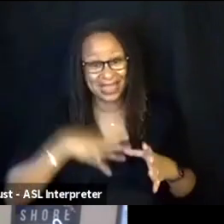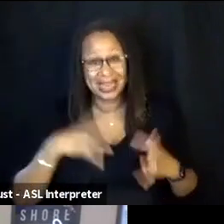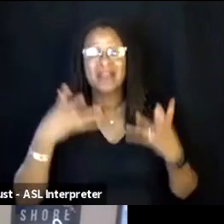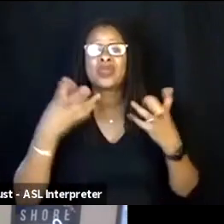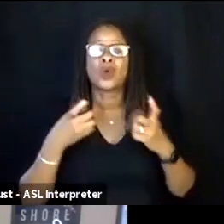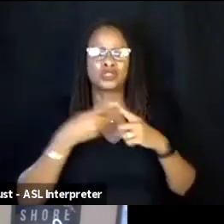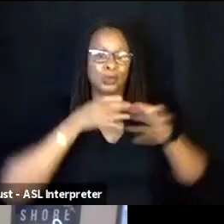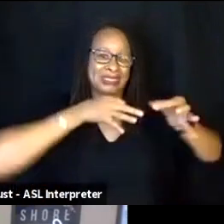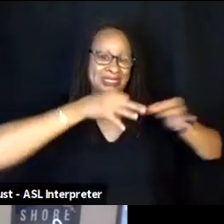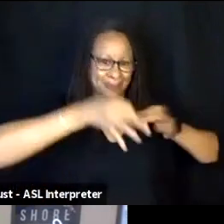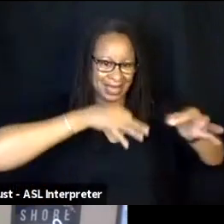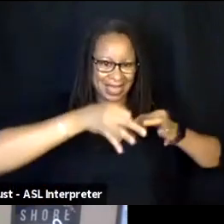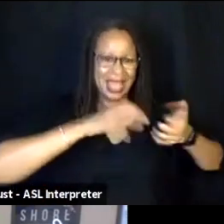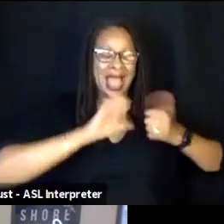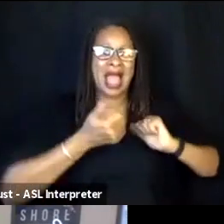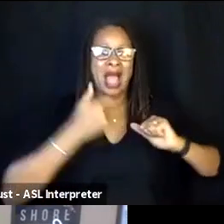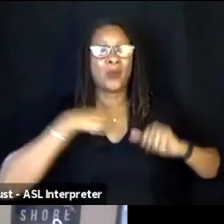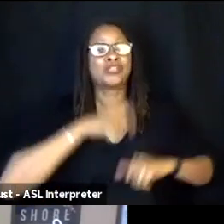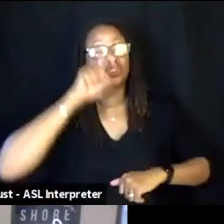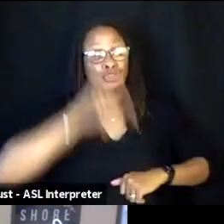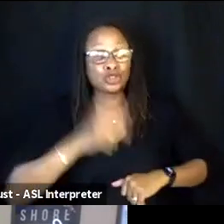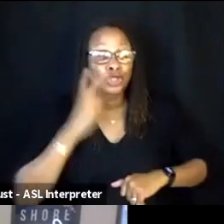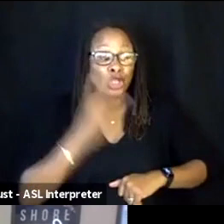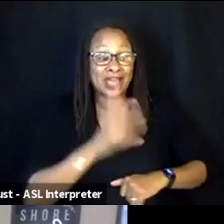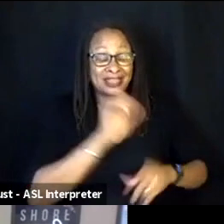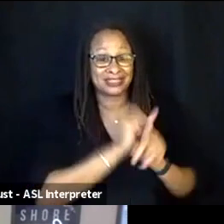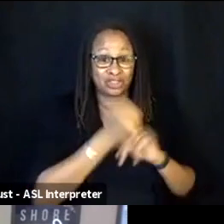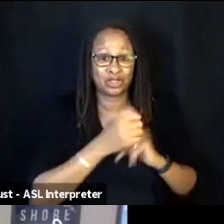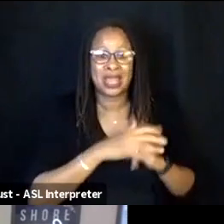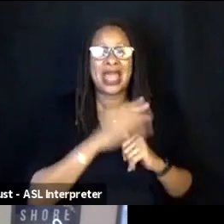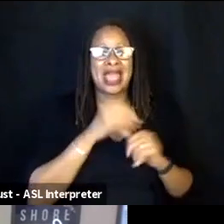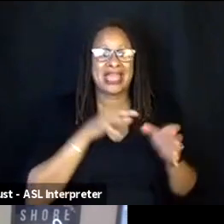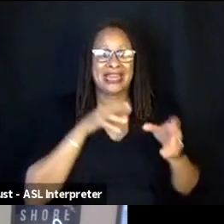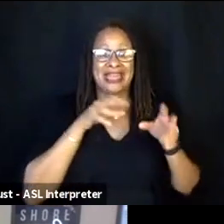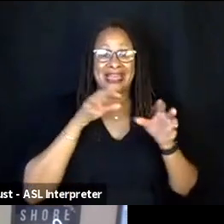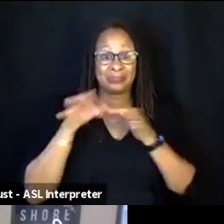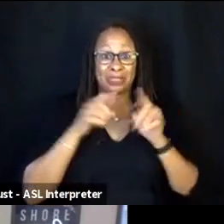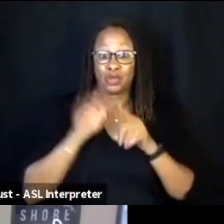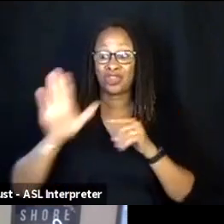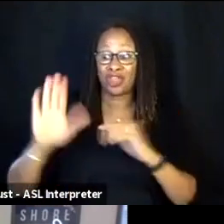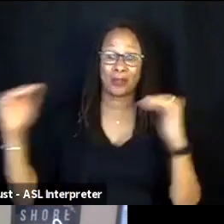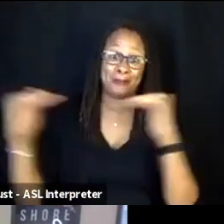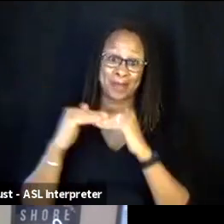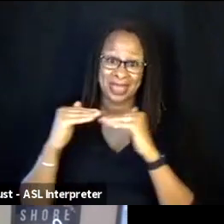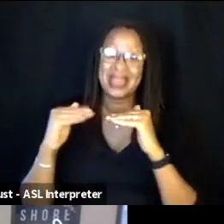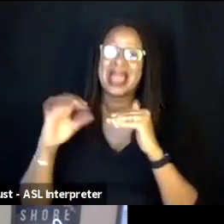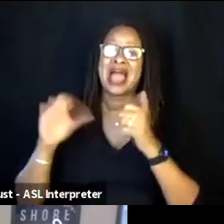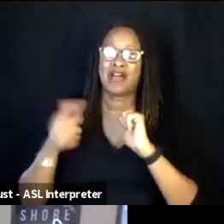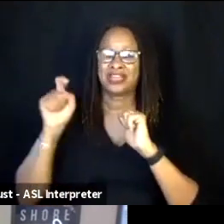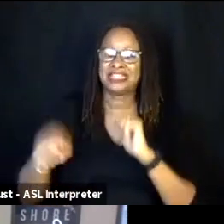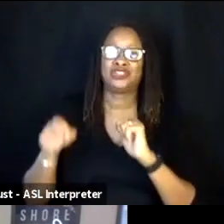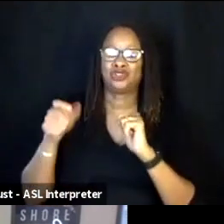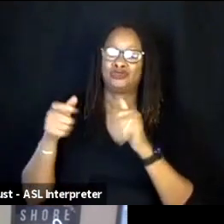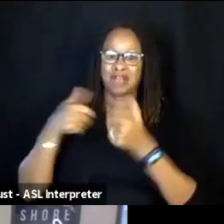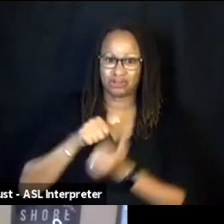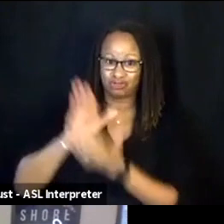explain, how we should be looking at it and explain to their peers how they need to be addressing it. And I